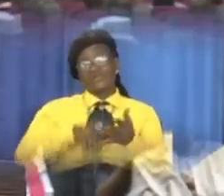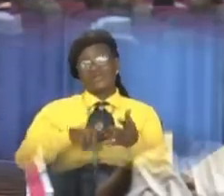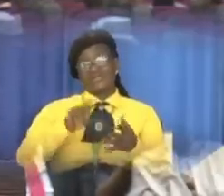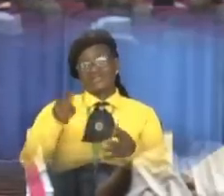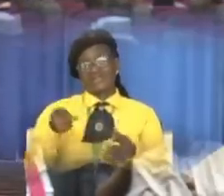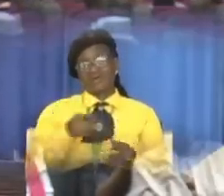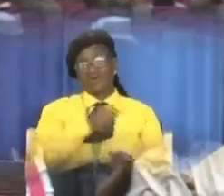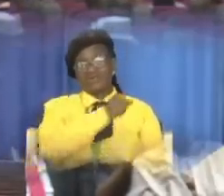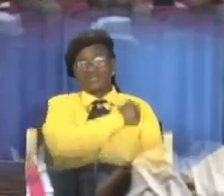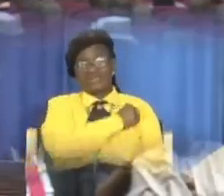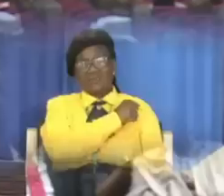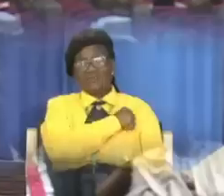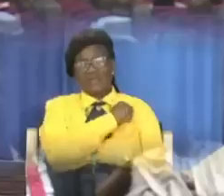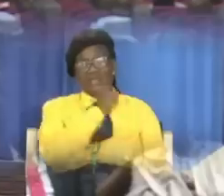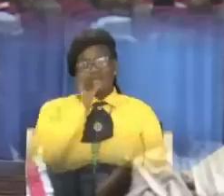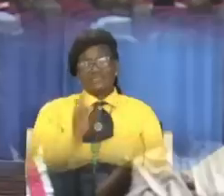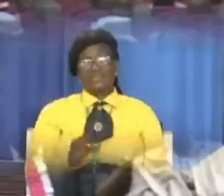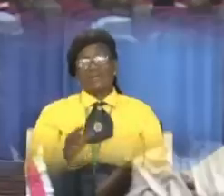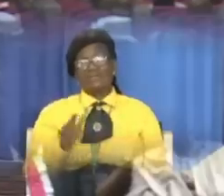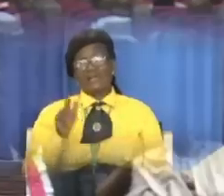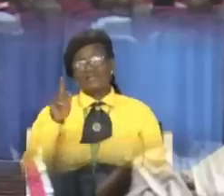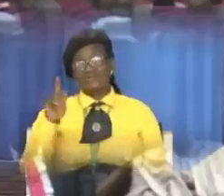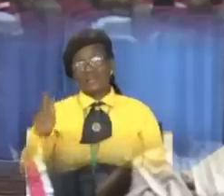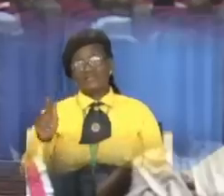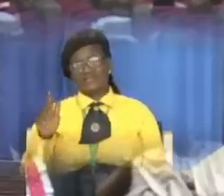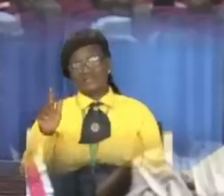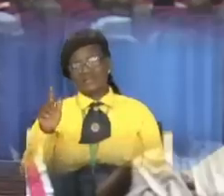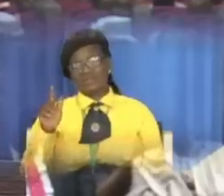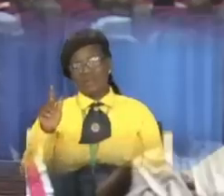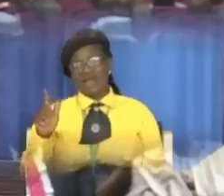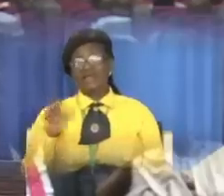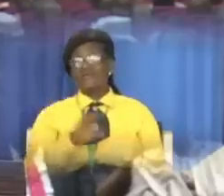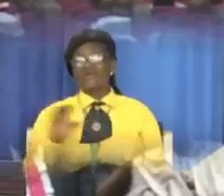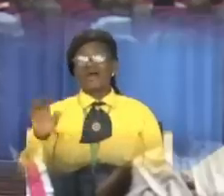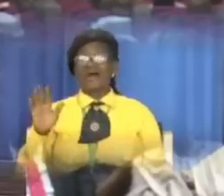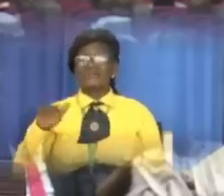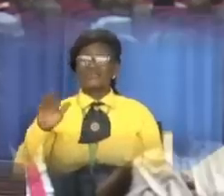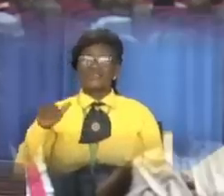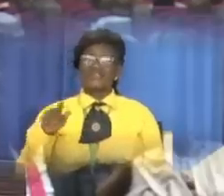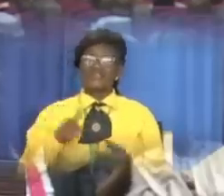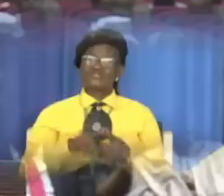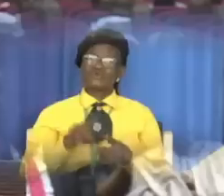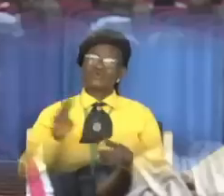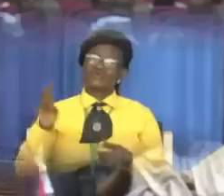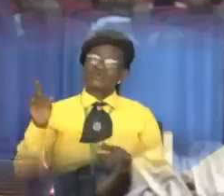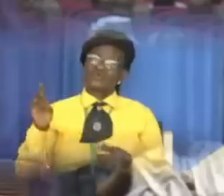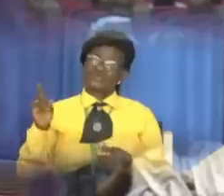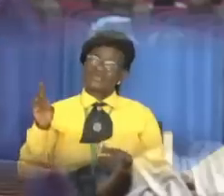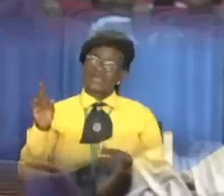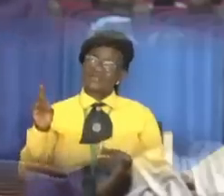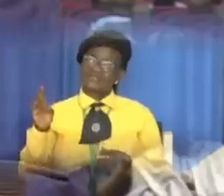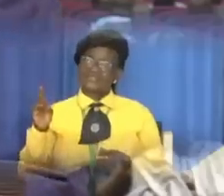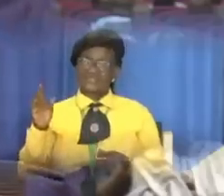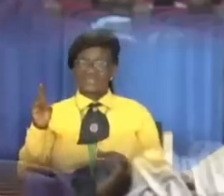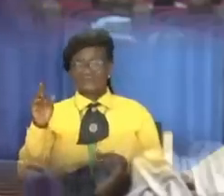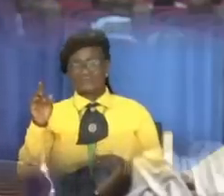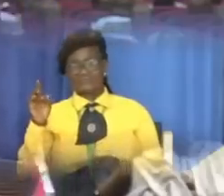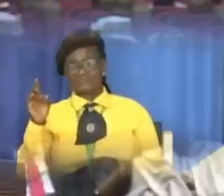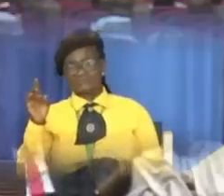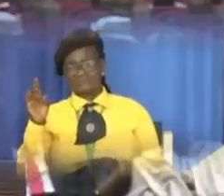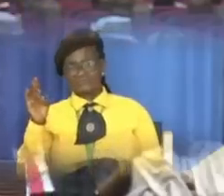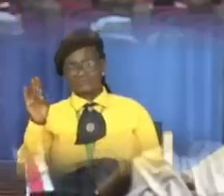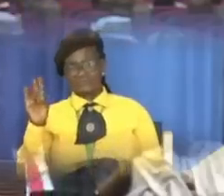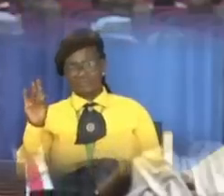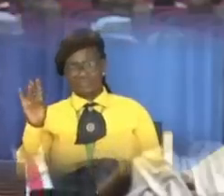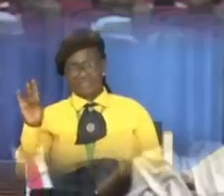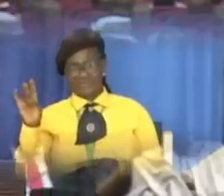chapter 21 from verse 15 to 17, 2 Samuel chapter 21 from verse